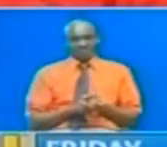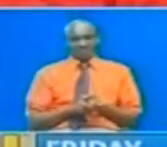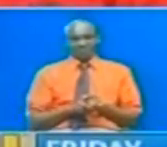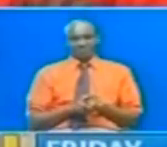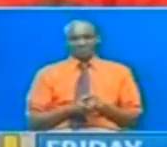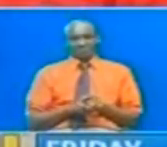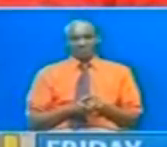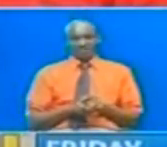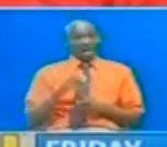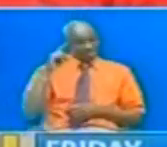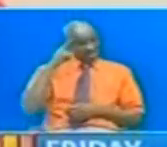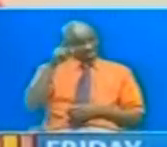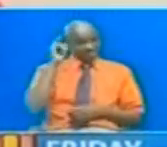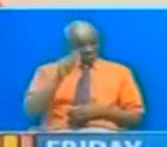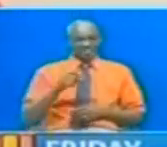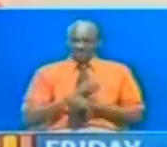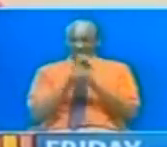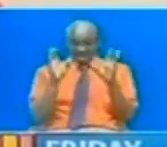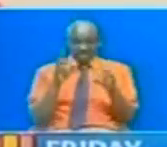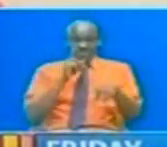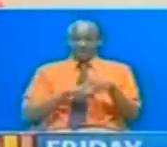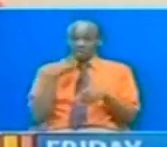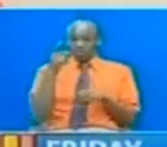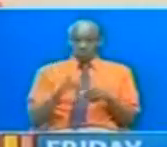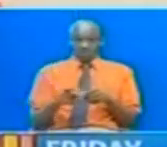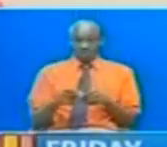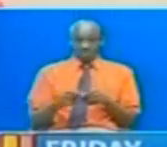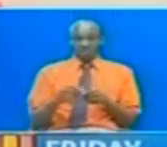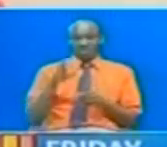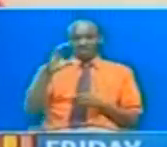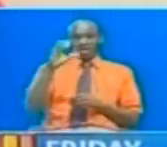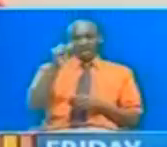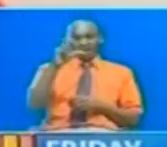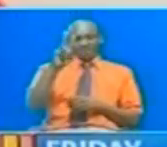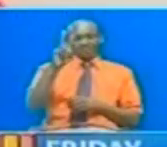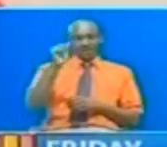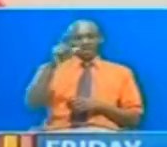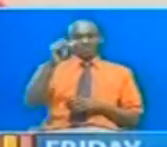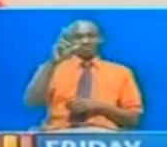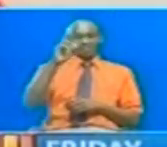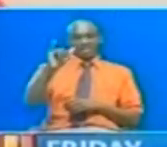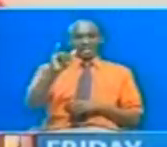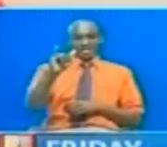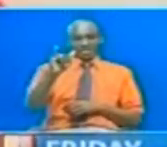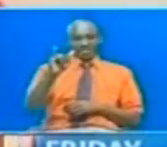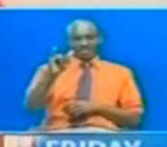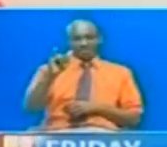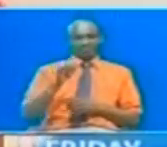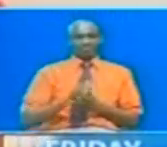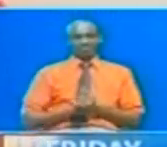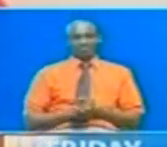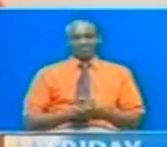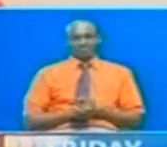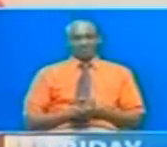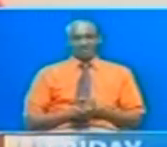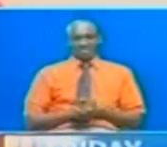We should get this on very clear, Betty. Mm-hmm. When we talk of a cavalry, mm-hmm. cavalry, mm-hmm. the